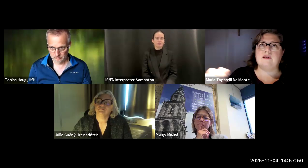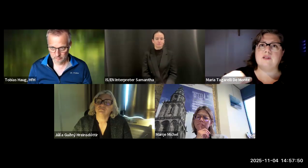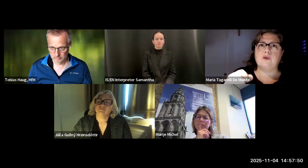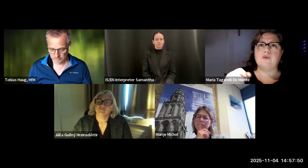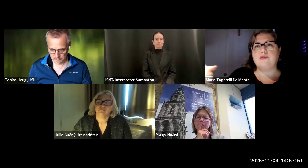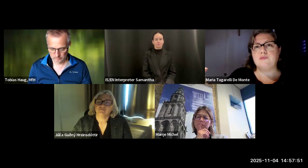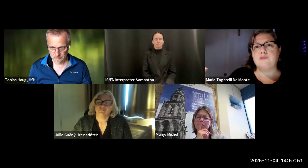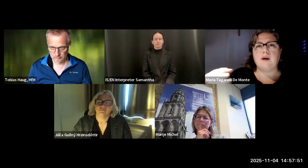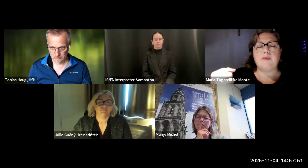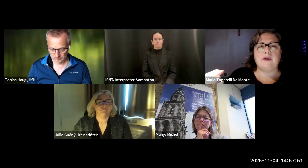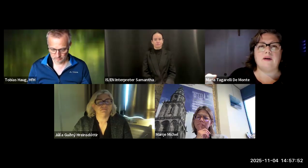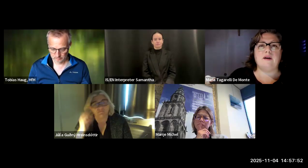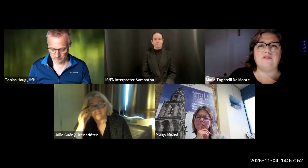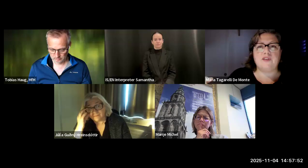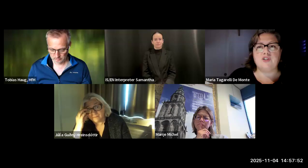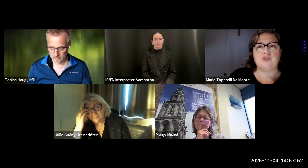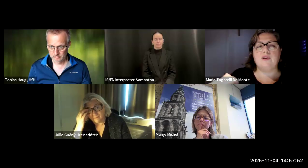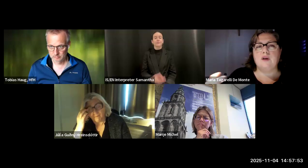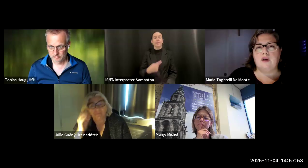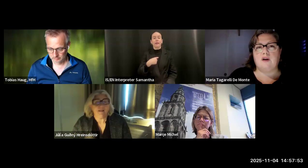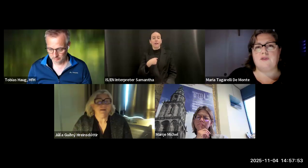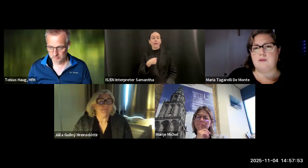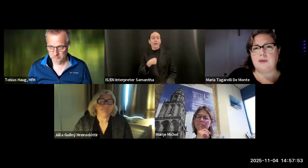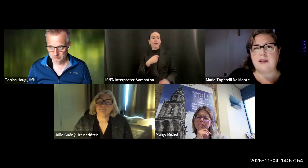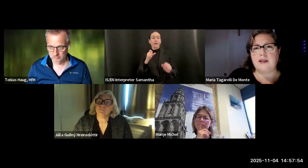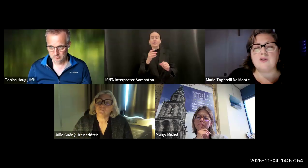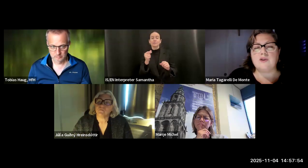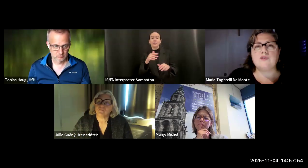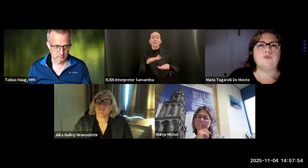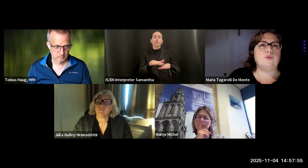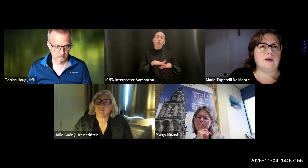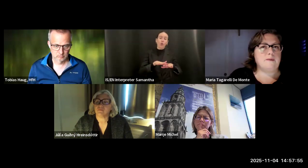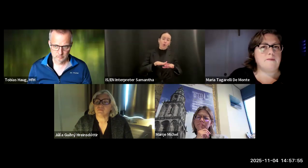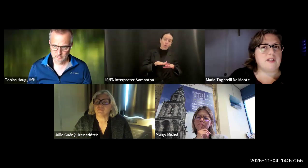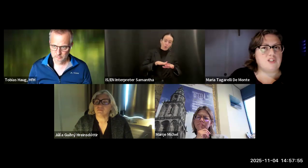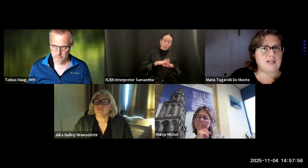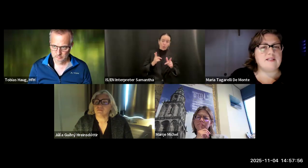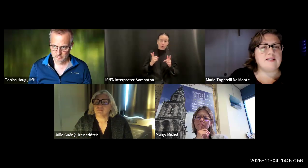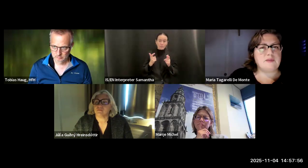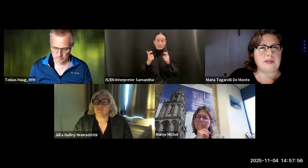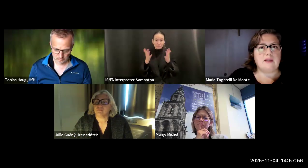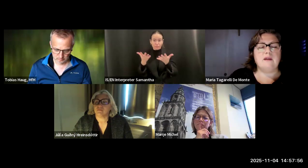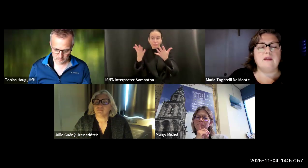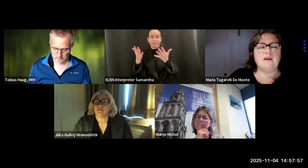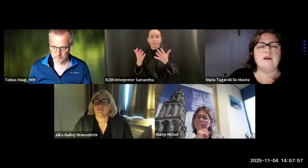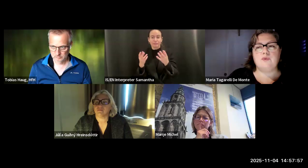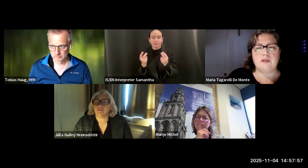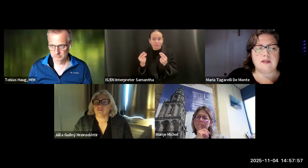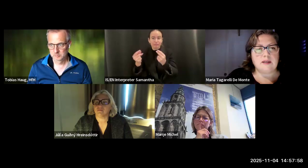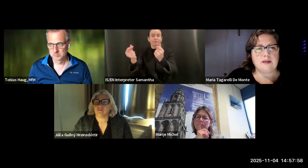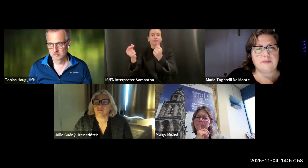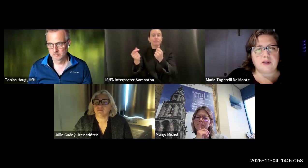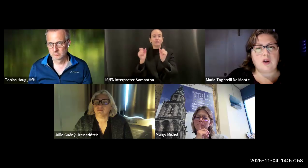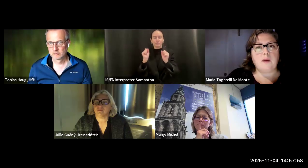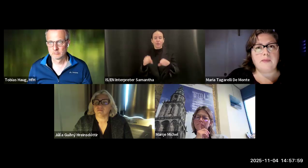use the slow down, speed up feature of the players to adjust the speed